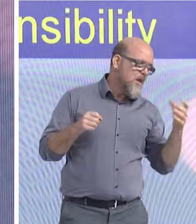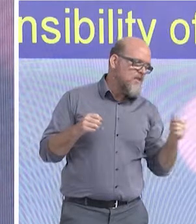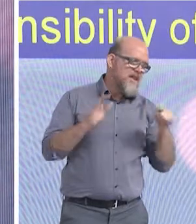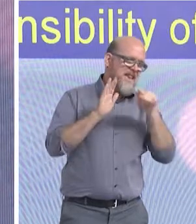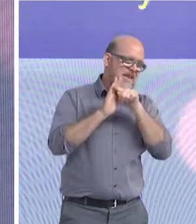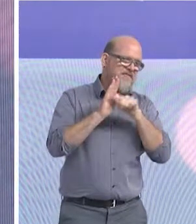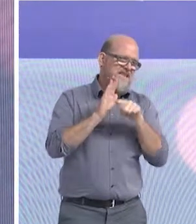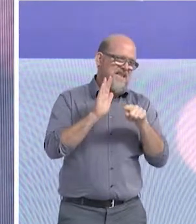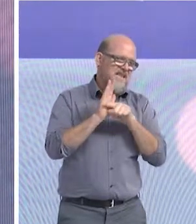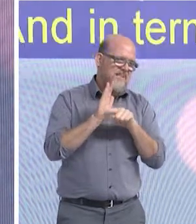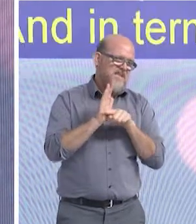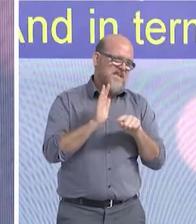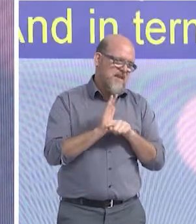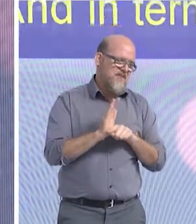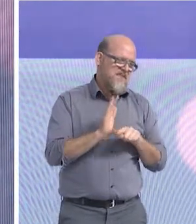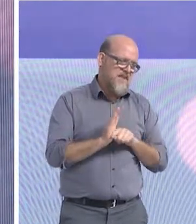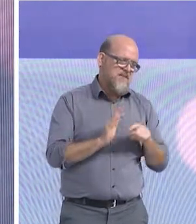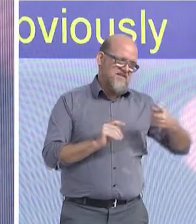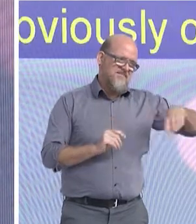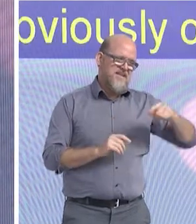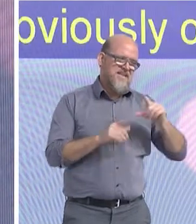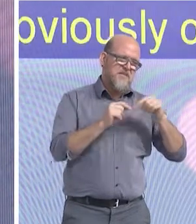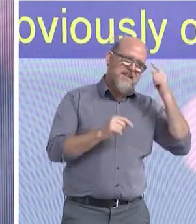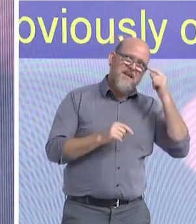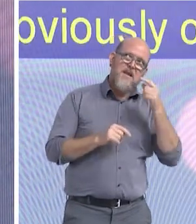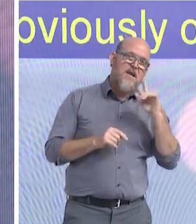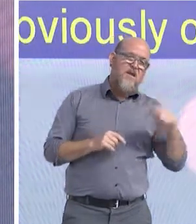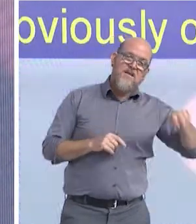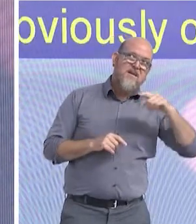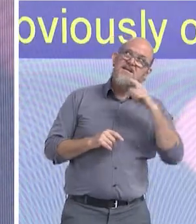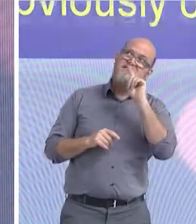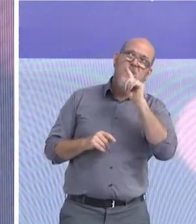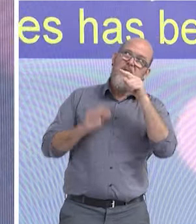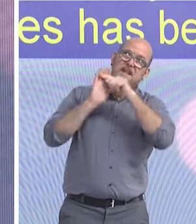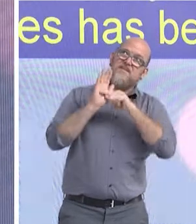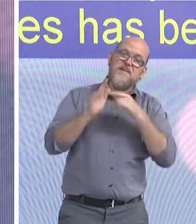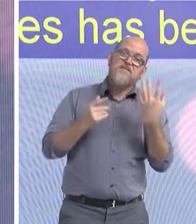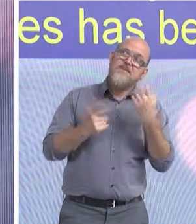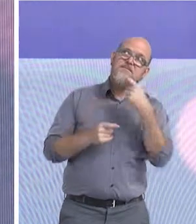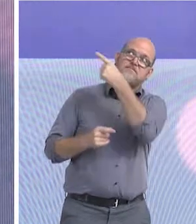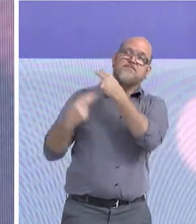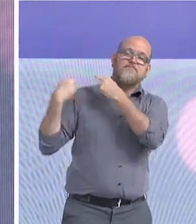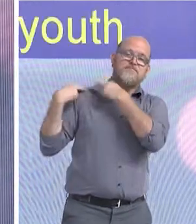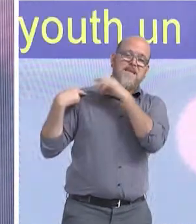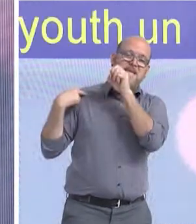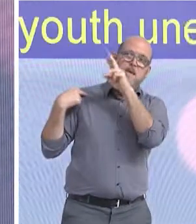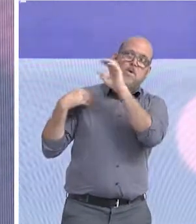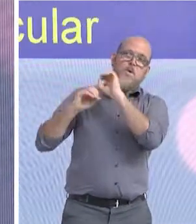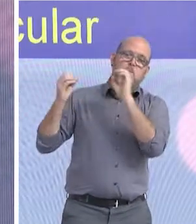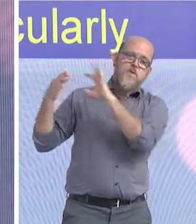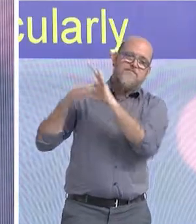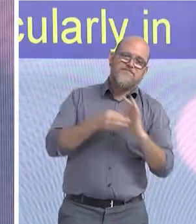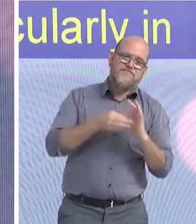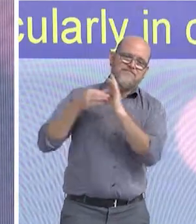young people, obviously one of the big legacies has been very high levels of youth unemployment, particularly in countries like Spain, for